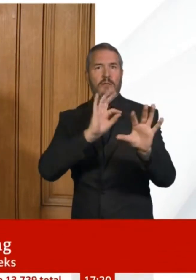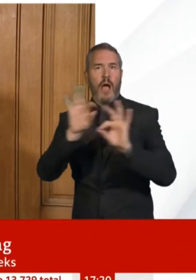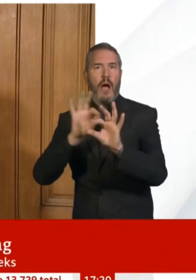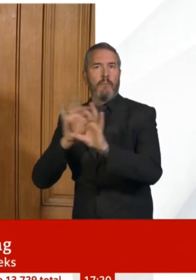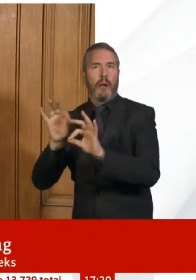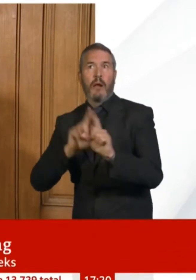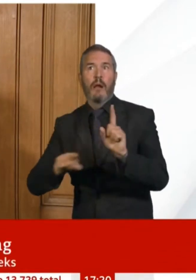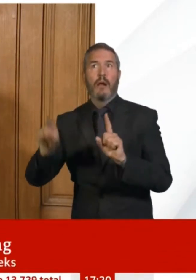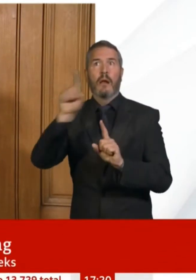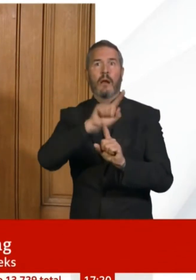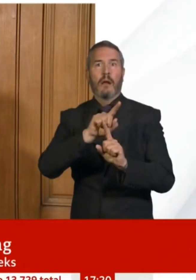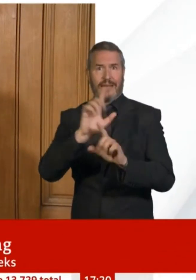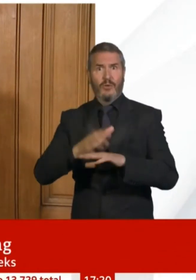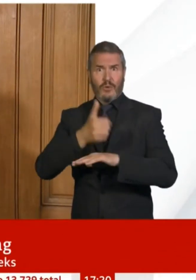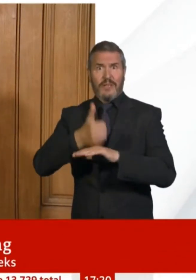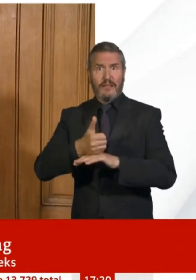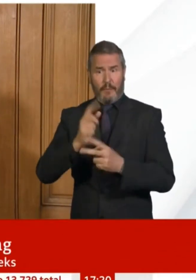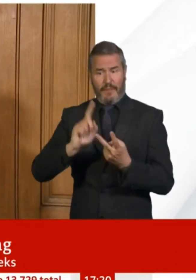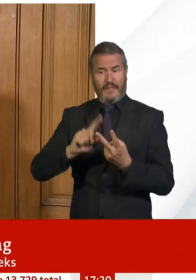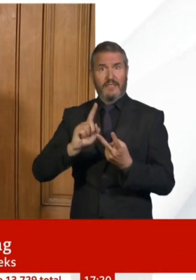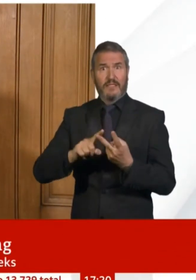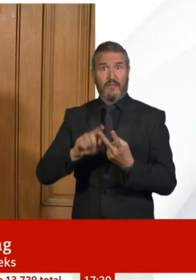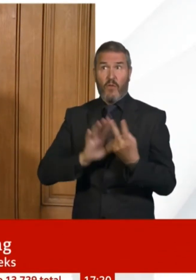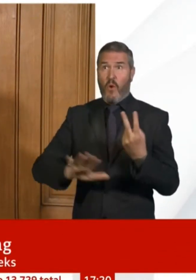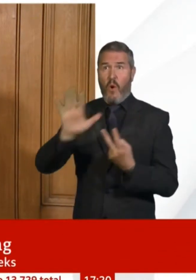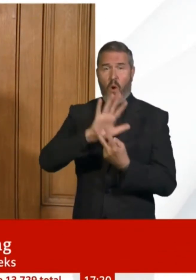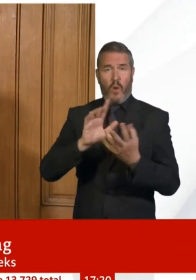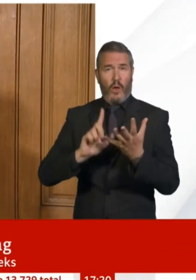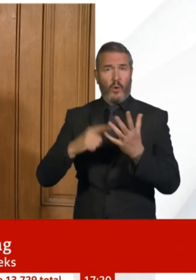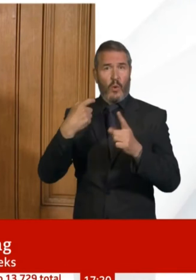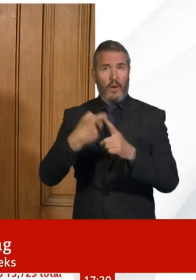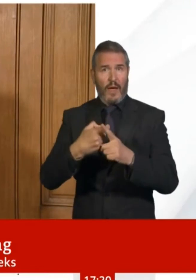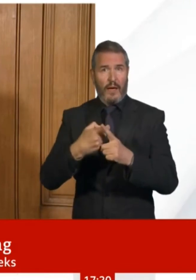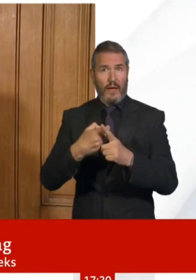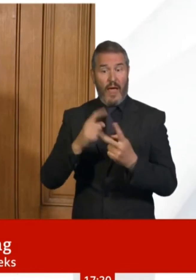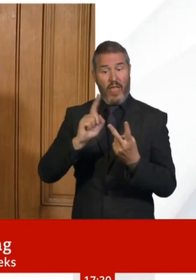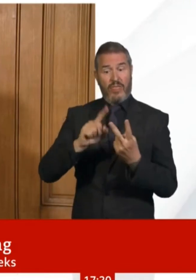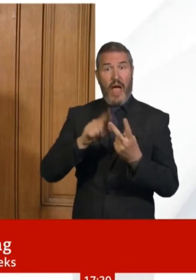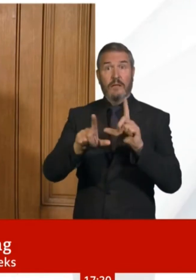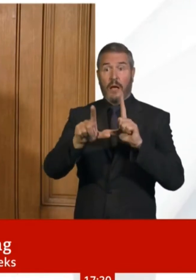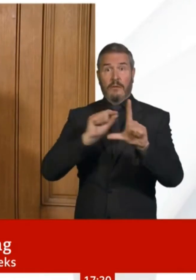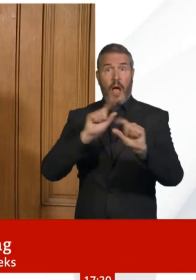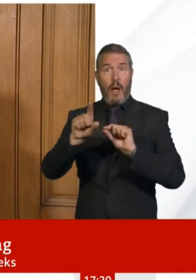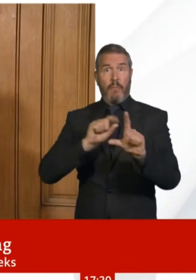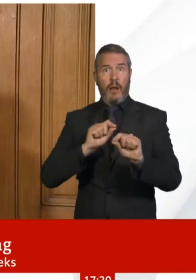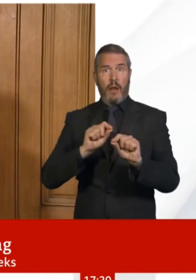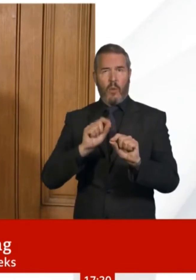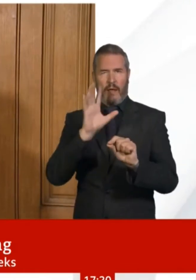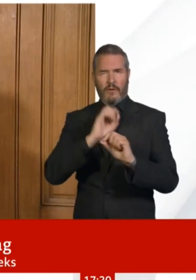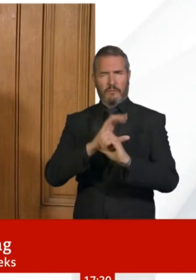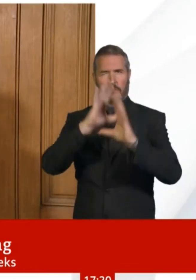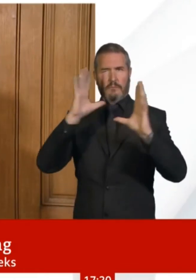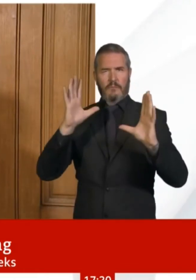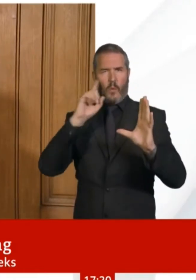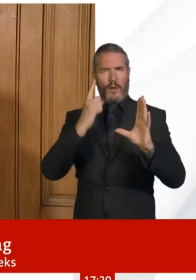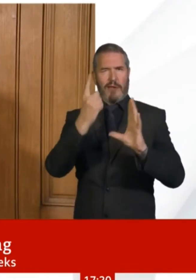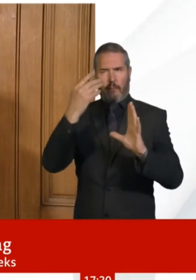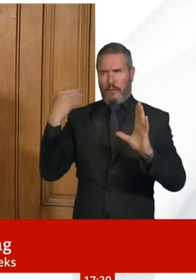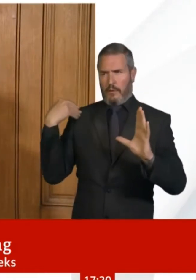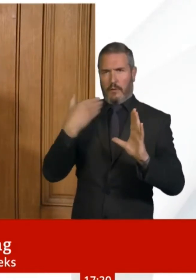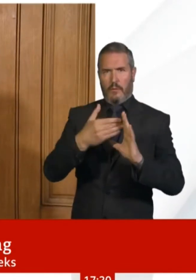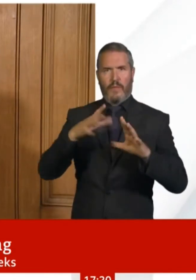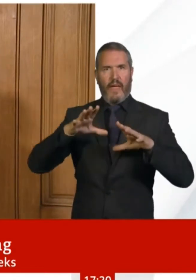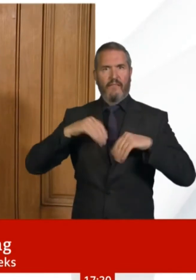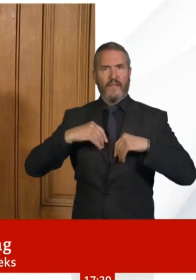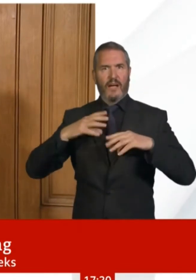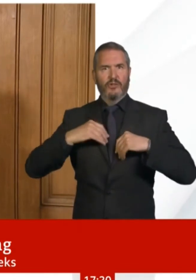do is get that set up across the country so that we have a wide view about what's happened in this infection in